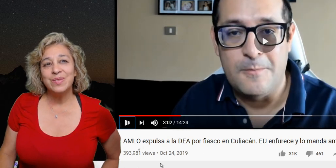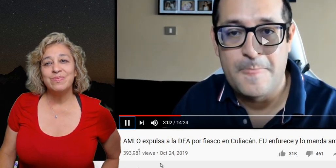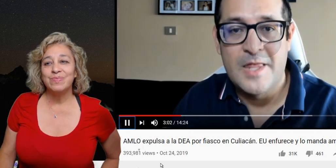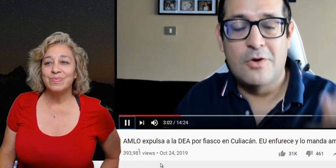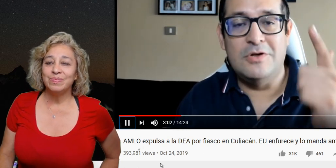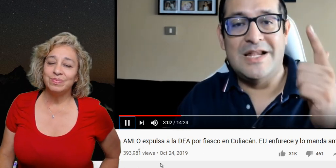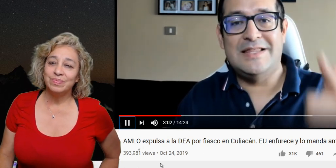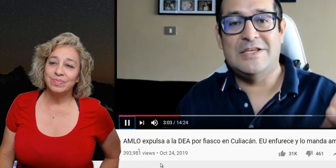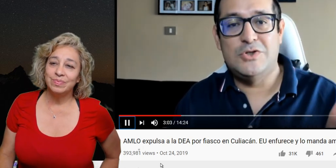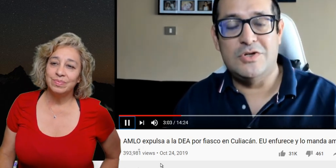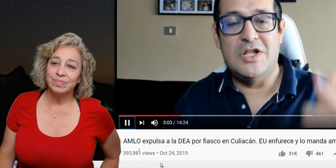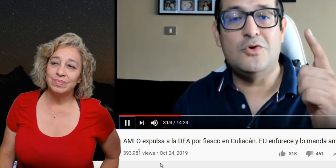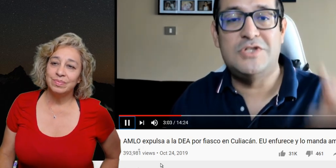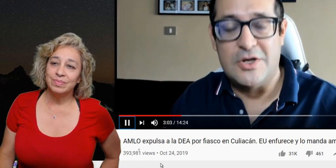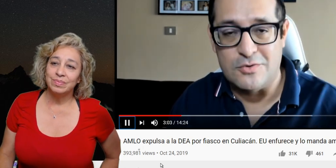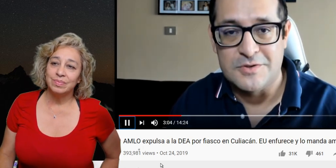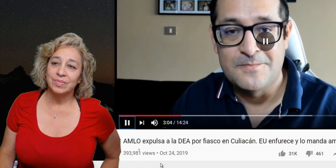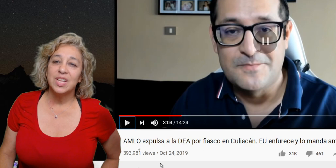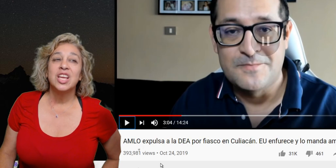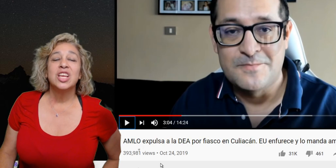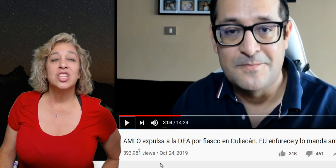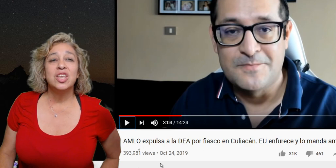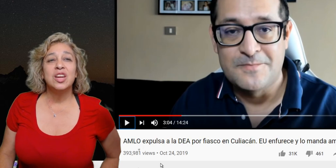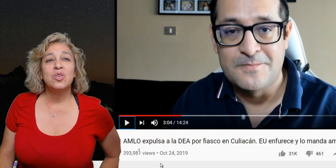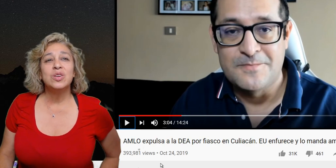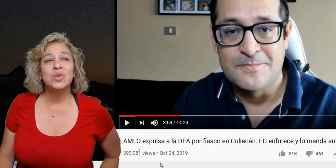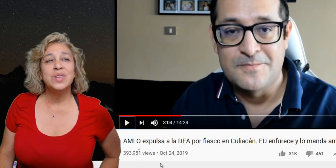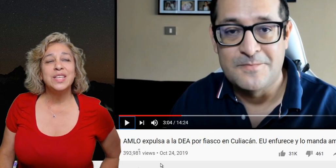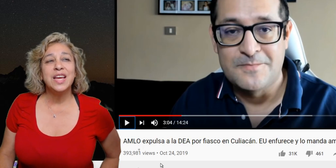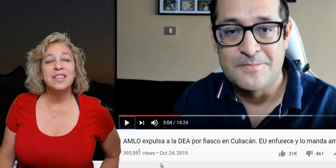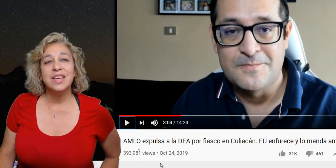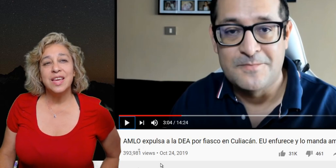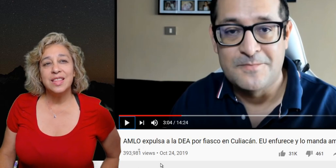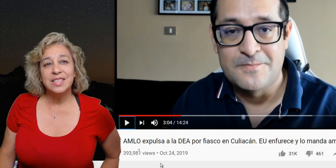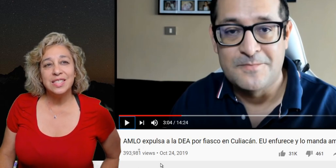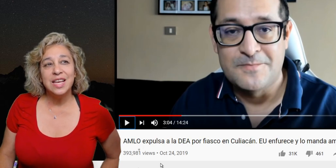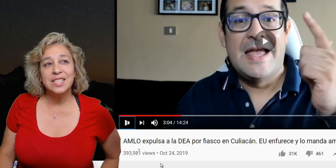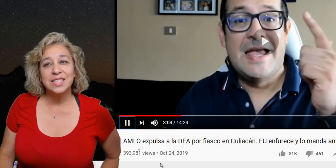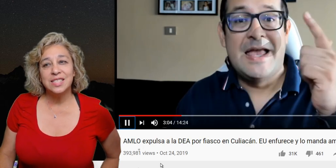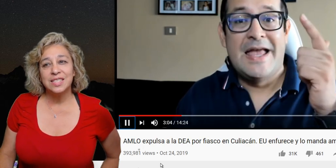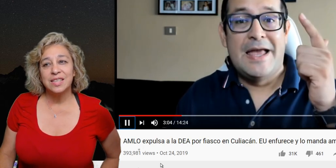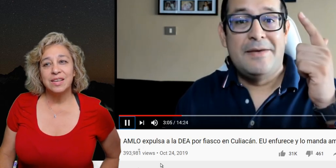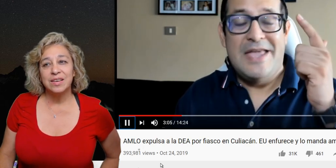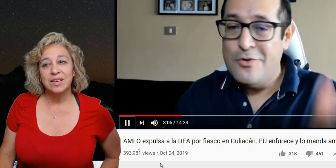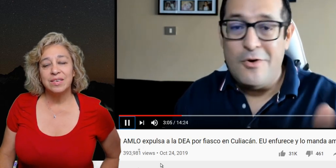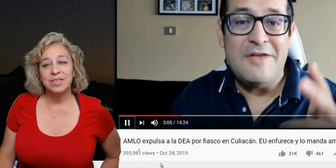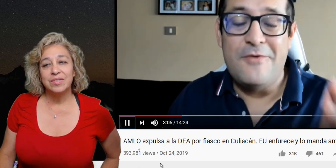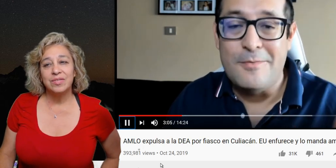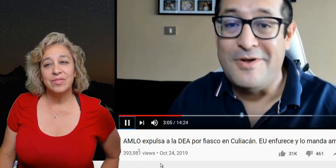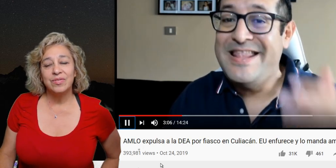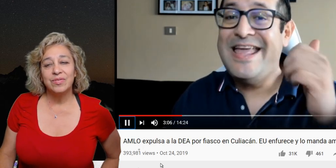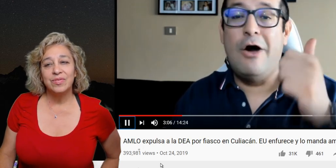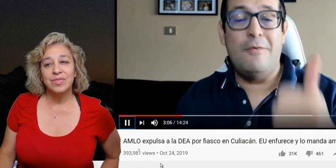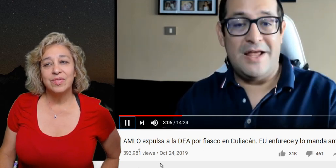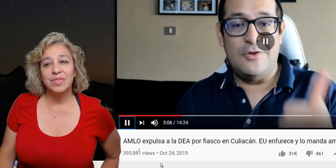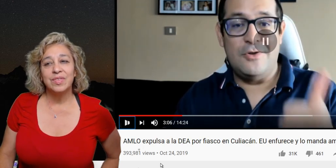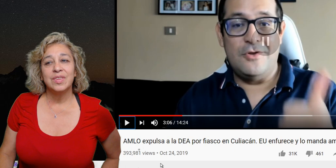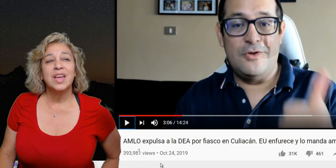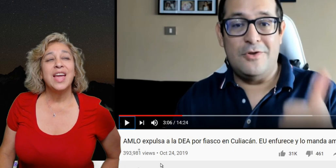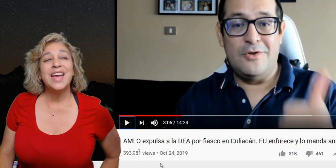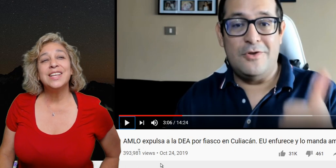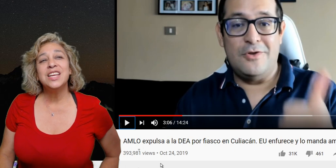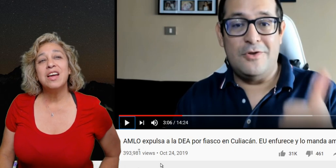operation contra la detención de los hijos in order to detain the sons. Y no le informó ni a